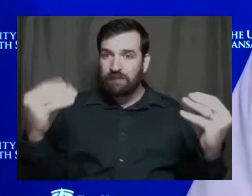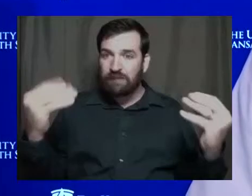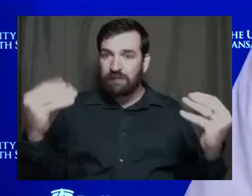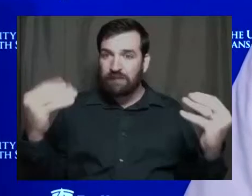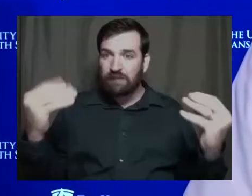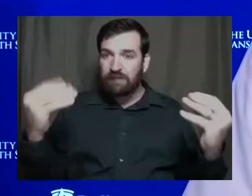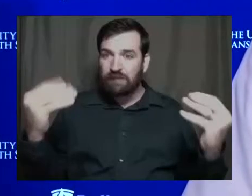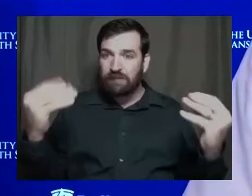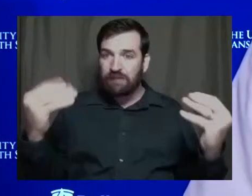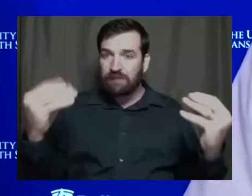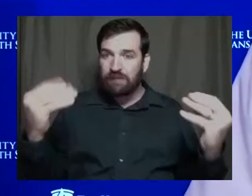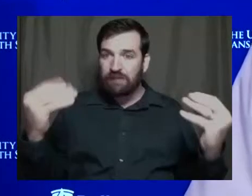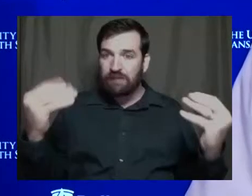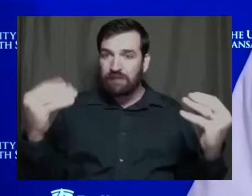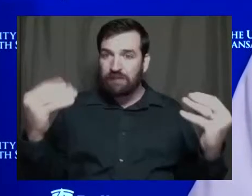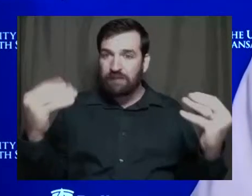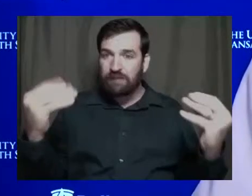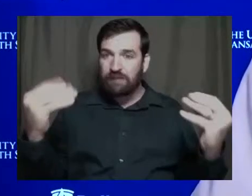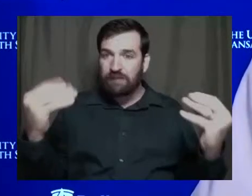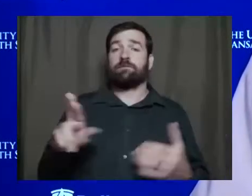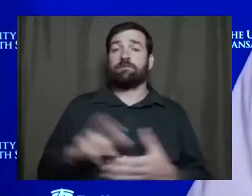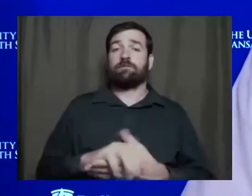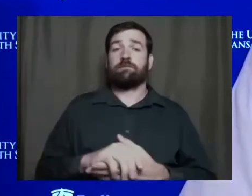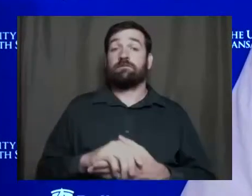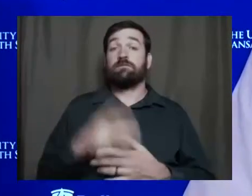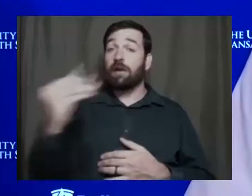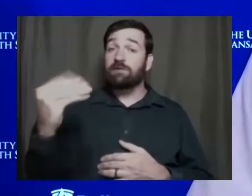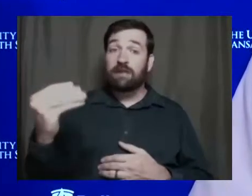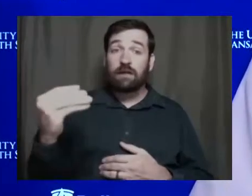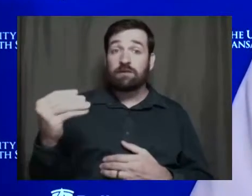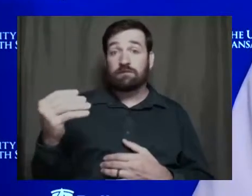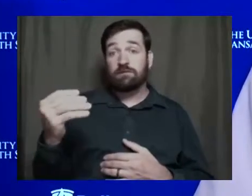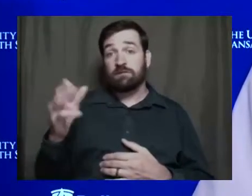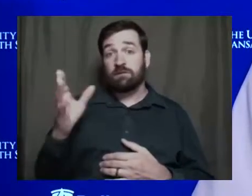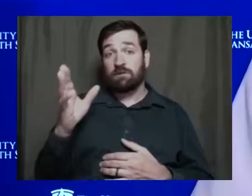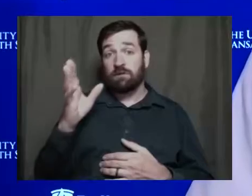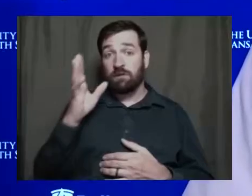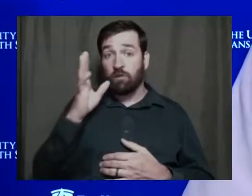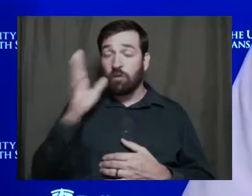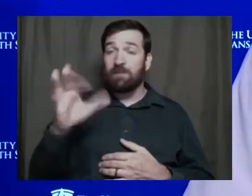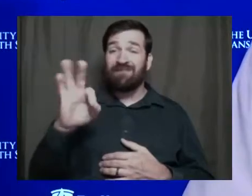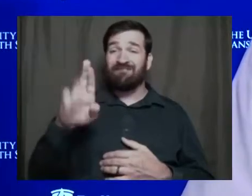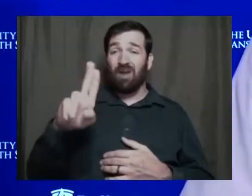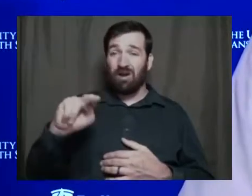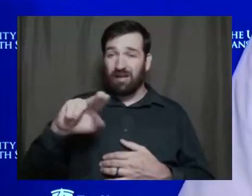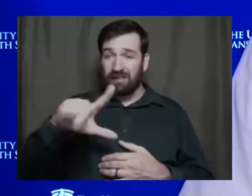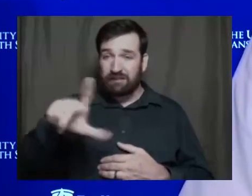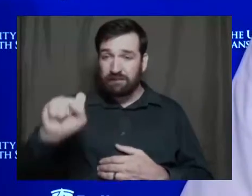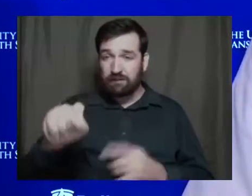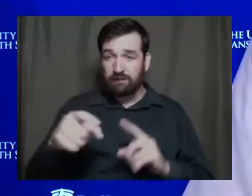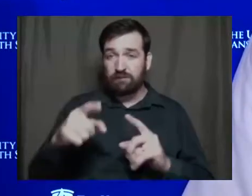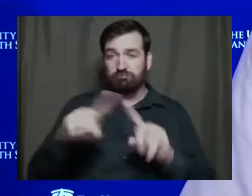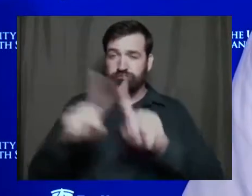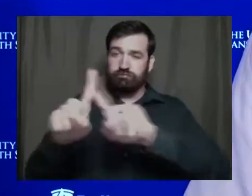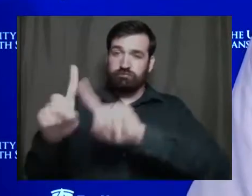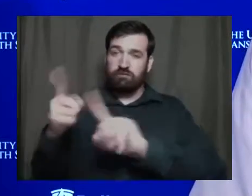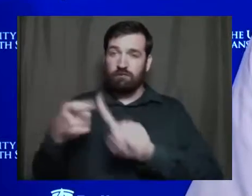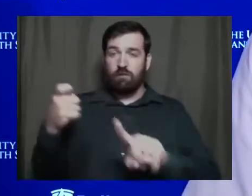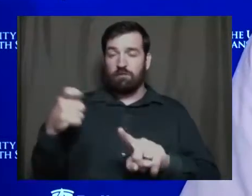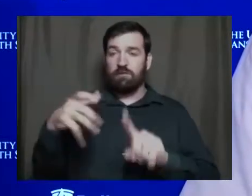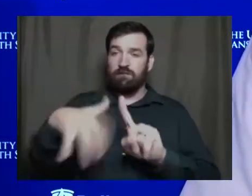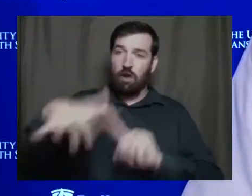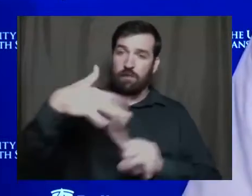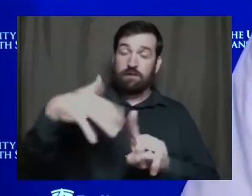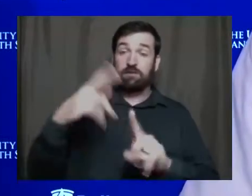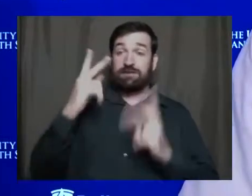sampling histoplasmosis. You're going to be sampling fungus and other things from the environment. With the number of people I see who actually don't wash